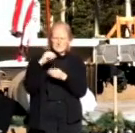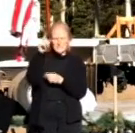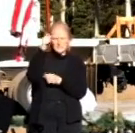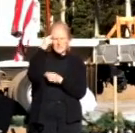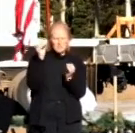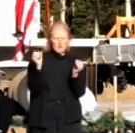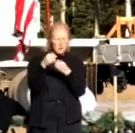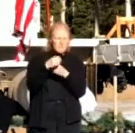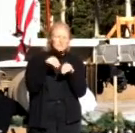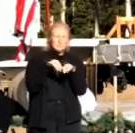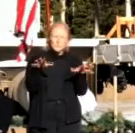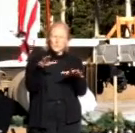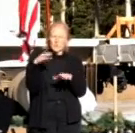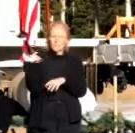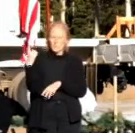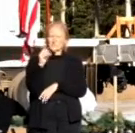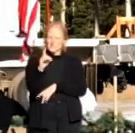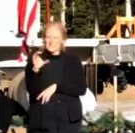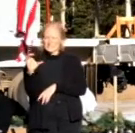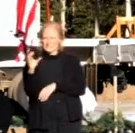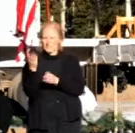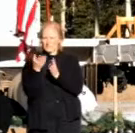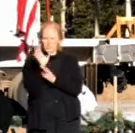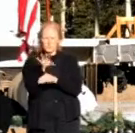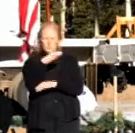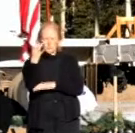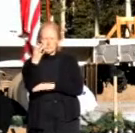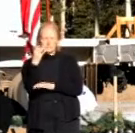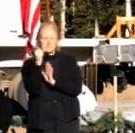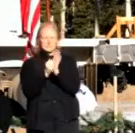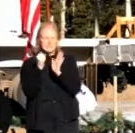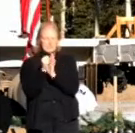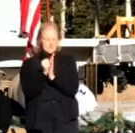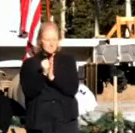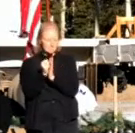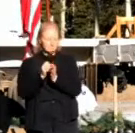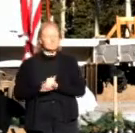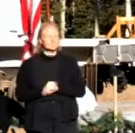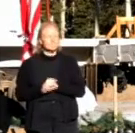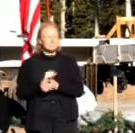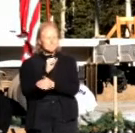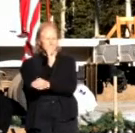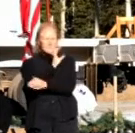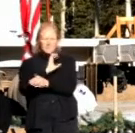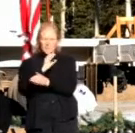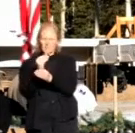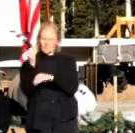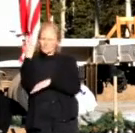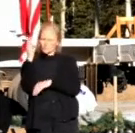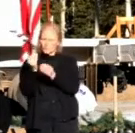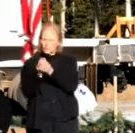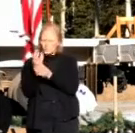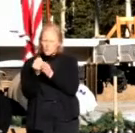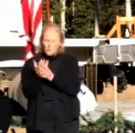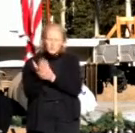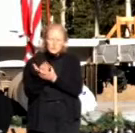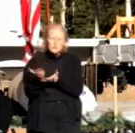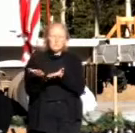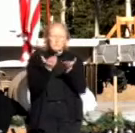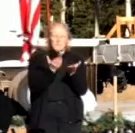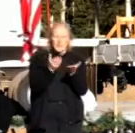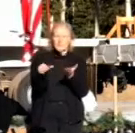offices throughout Washington, D.C. through the Christmas holiday season. Colorado tree growers, partners, and businesses will provide these